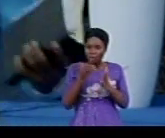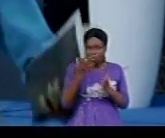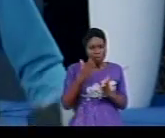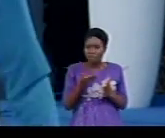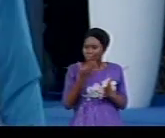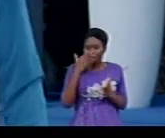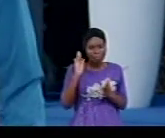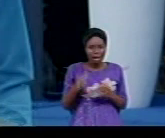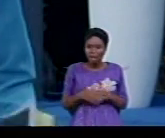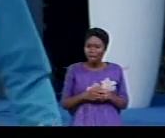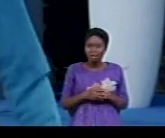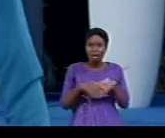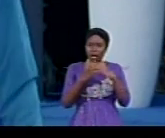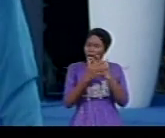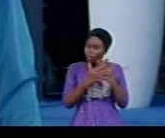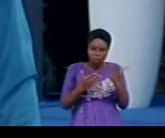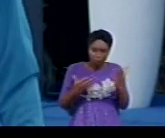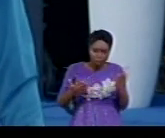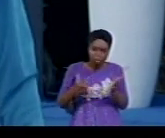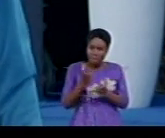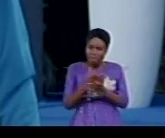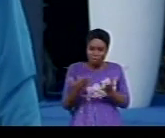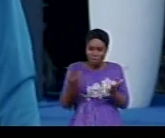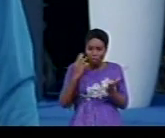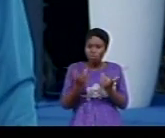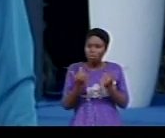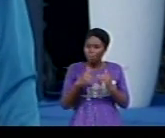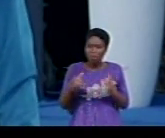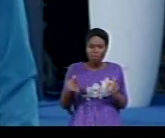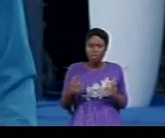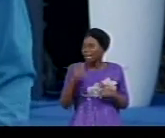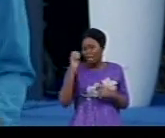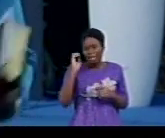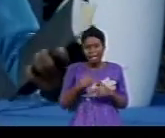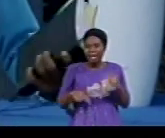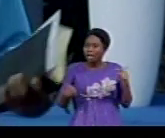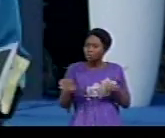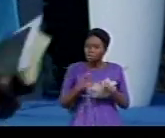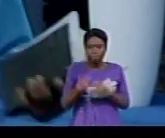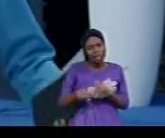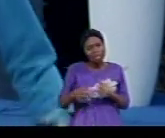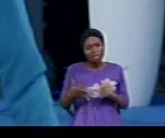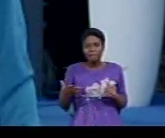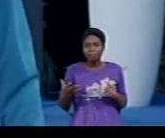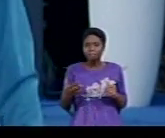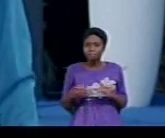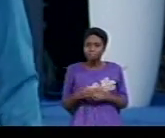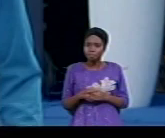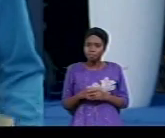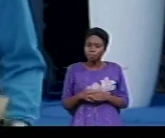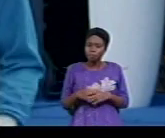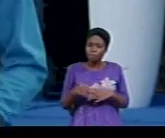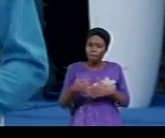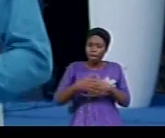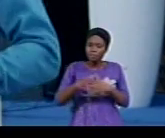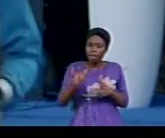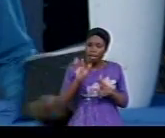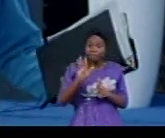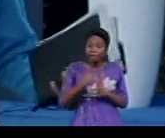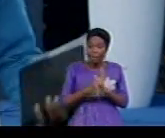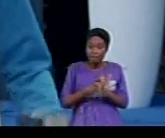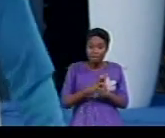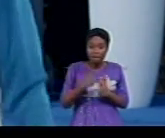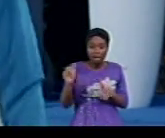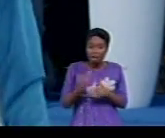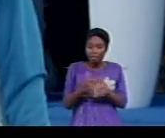blood and all that. Something was coming out. I couldn't do anything. Then 3 minutes or 5 minutes after, everything just dried